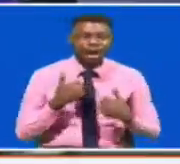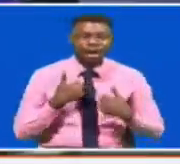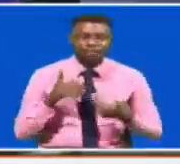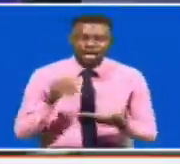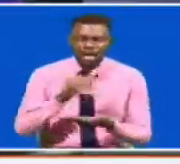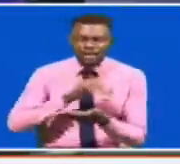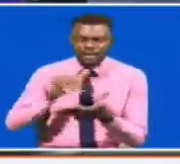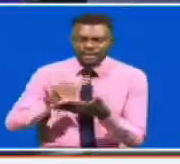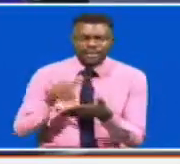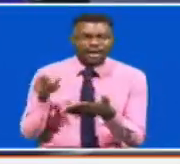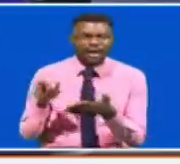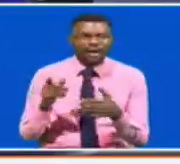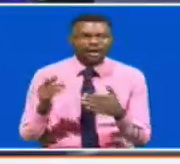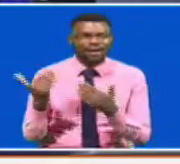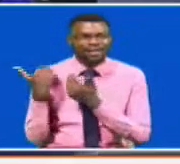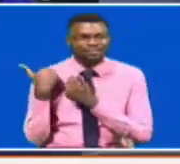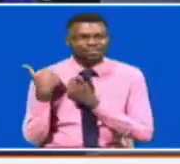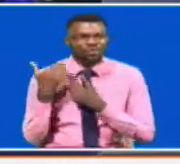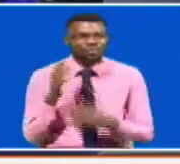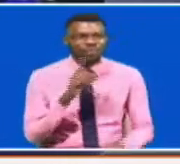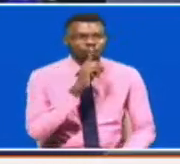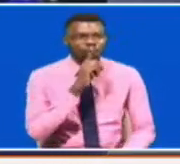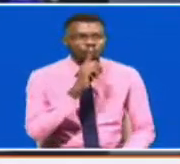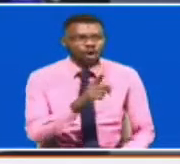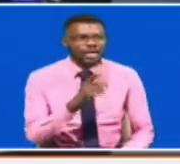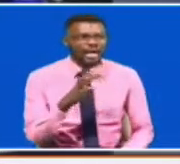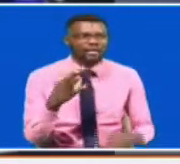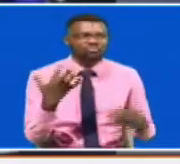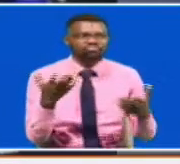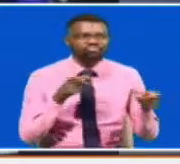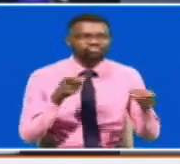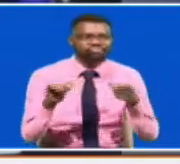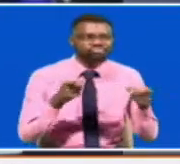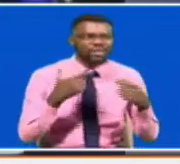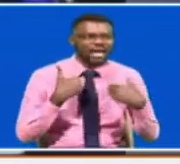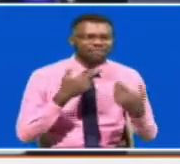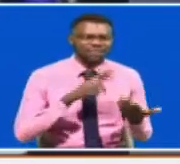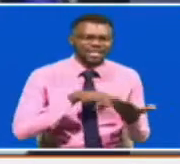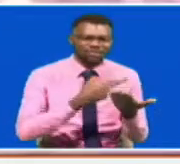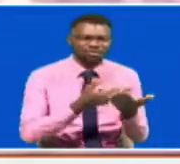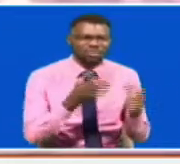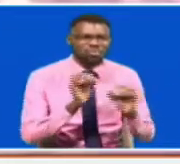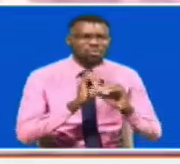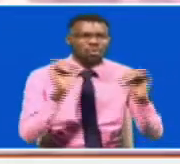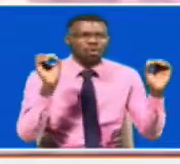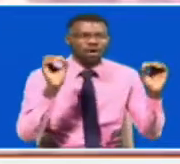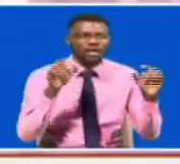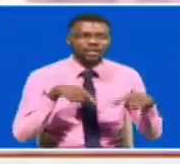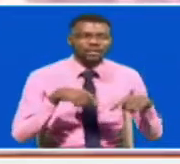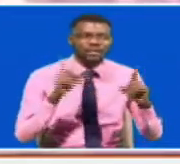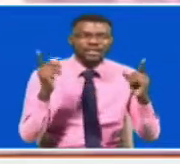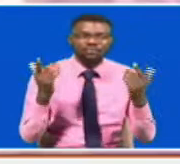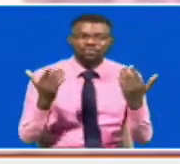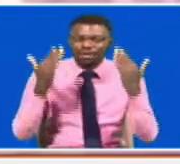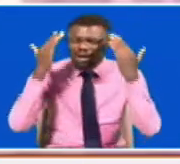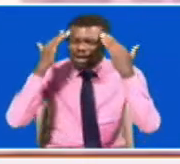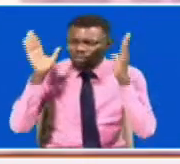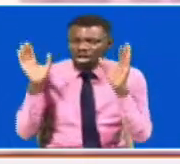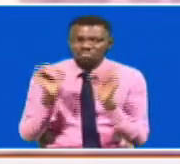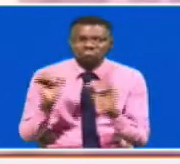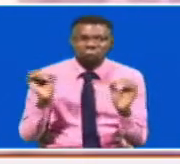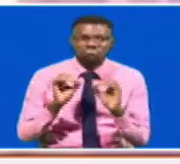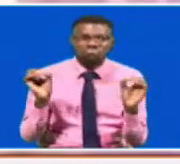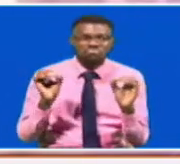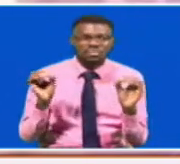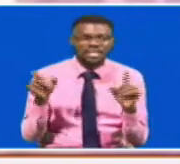center that was flying blind with zero resources, lacking situational awareness, dysfunctional to the core, soaked